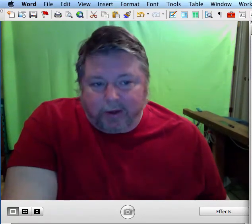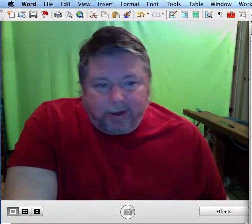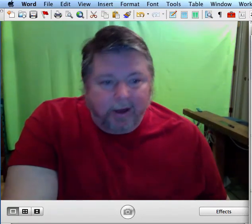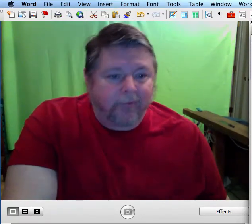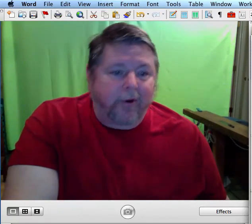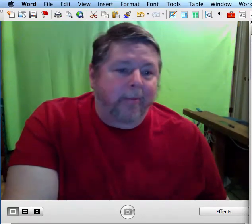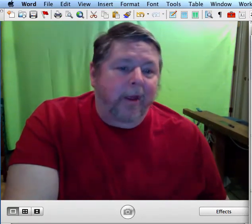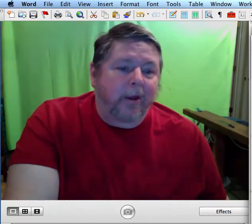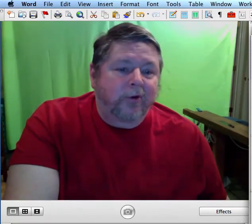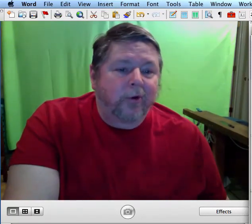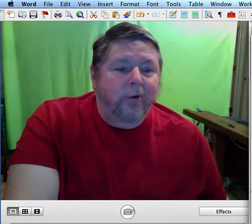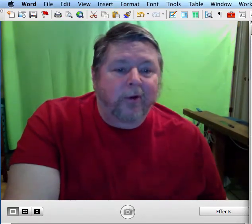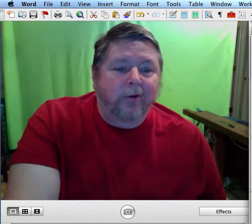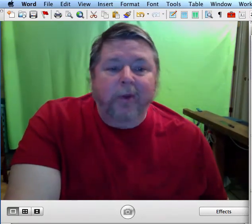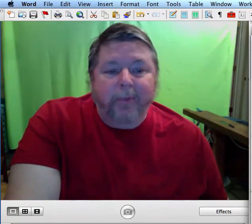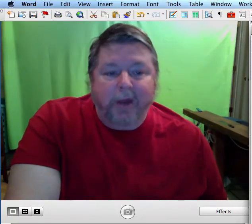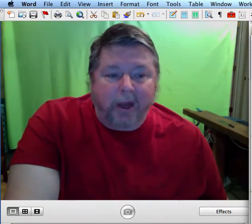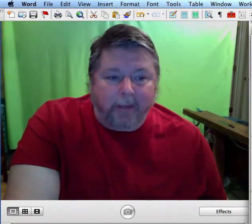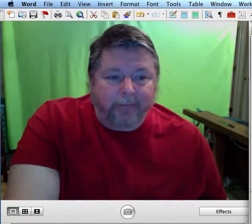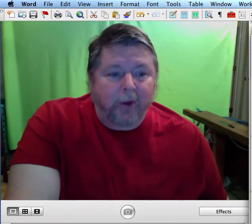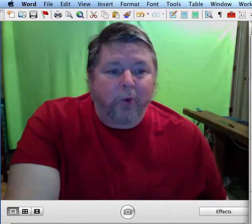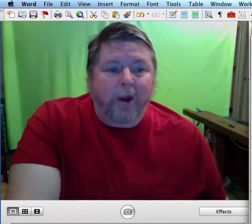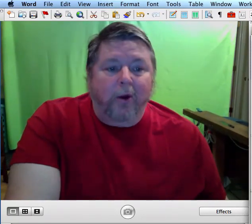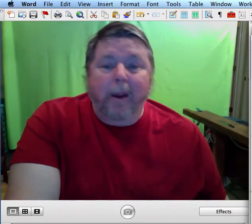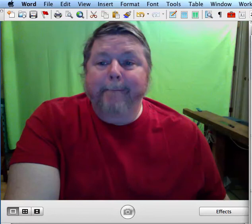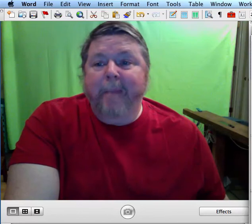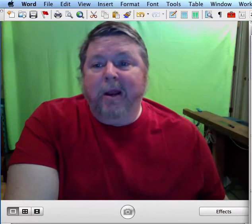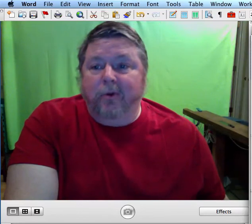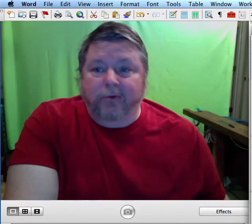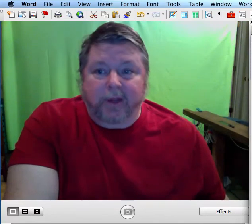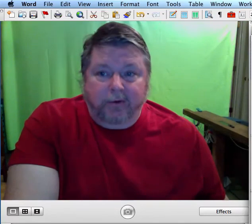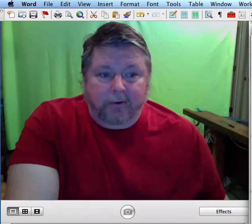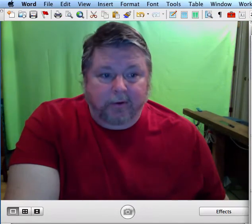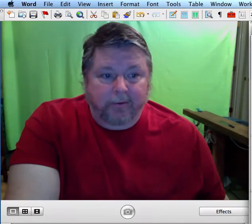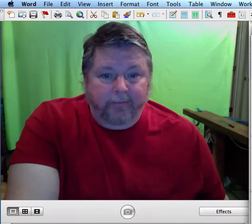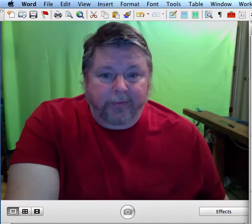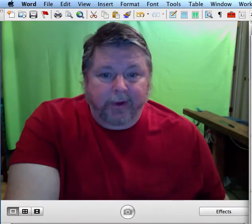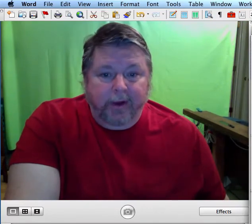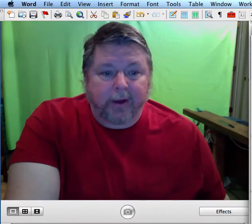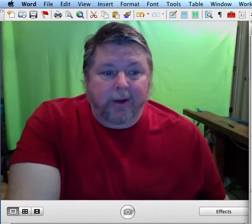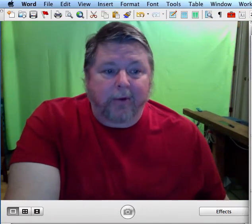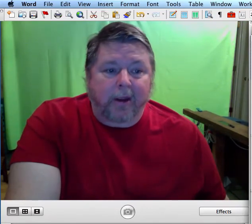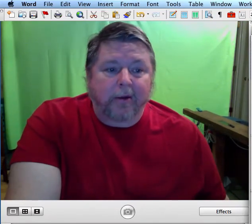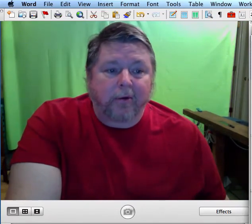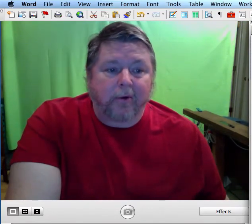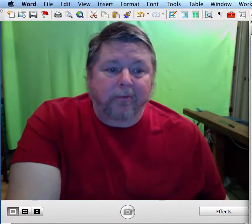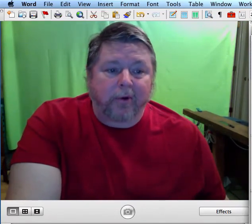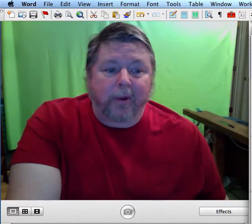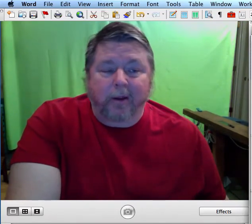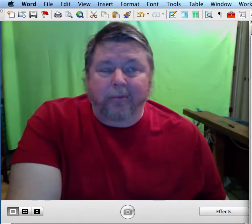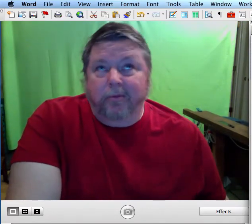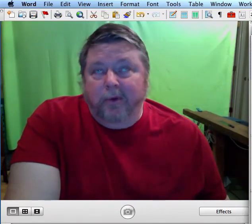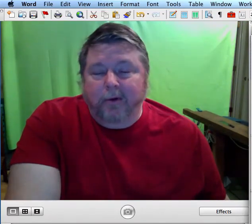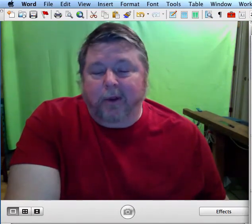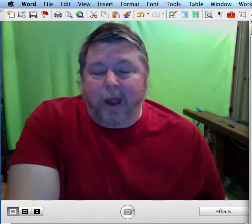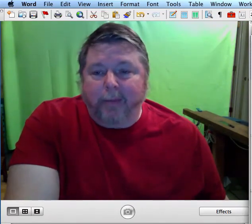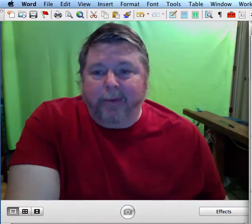5th from 2 to 3 p.m. Where? Medical Center. Okay. Or, you know,